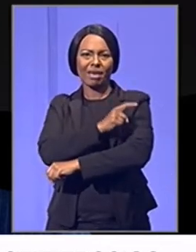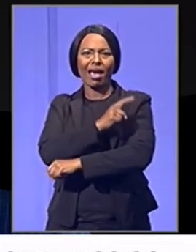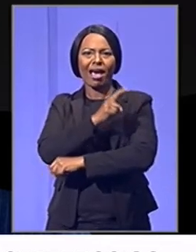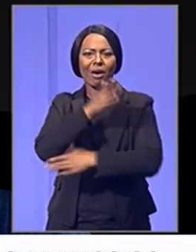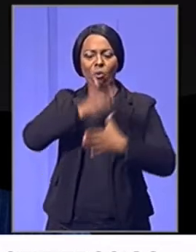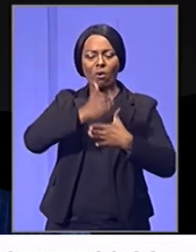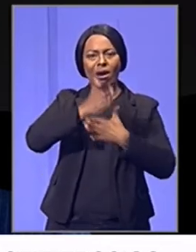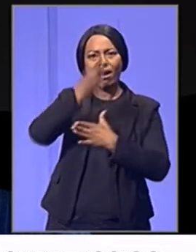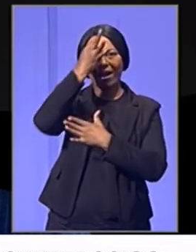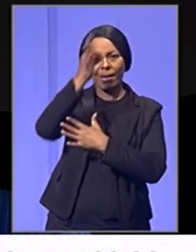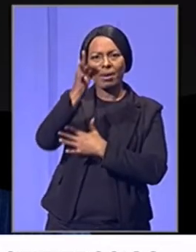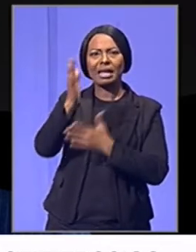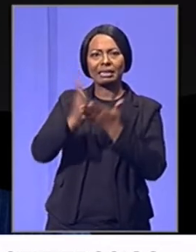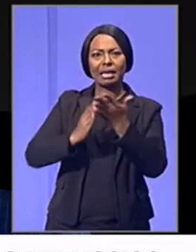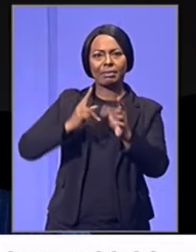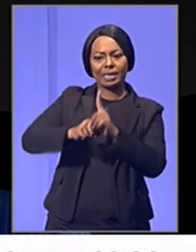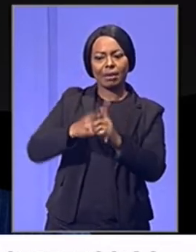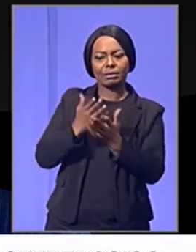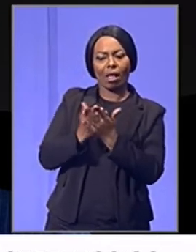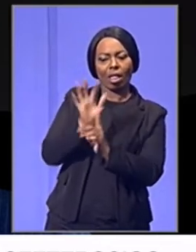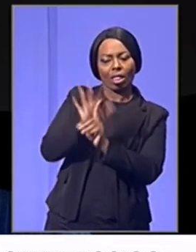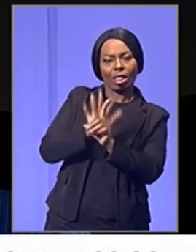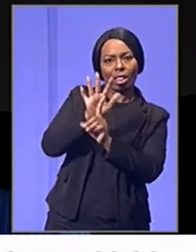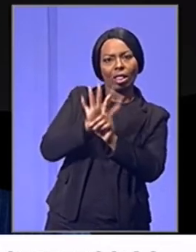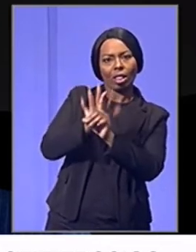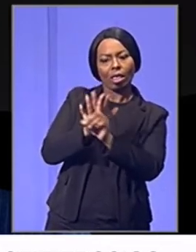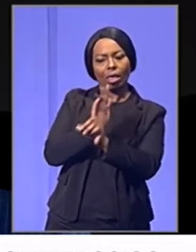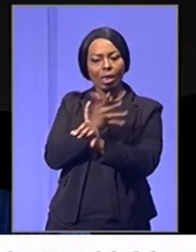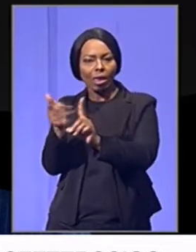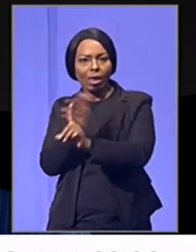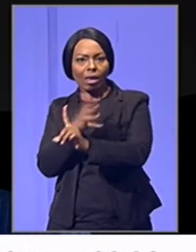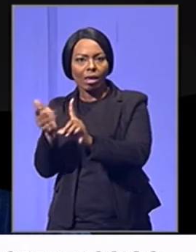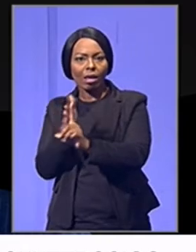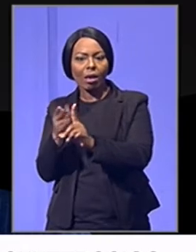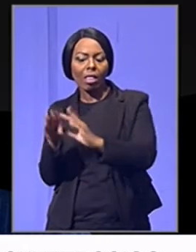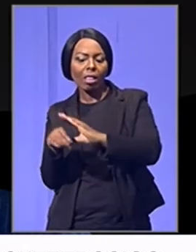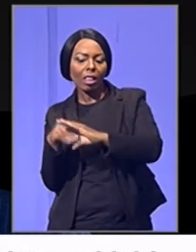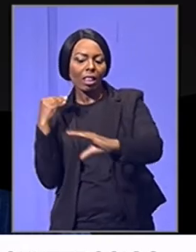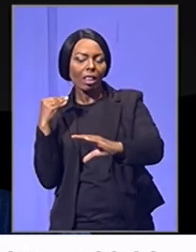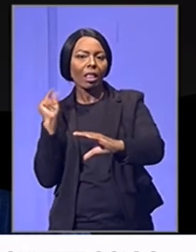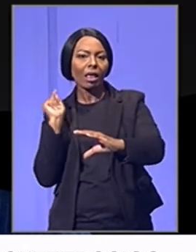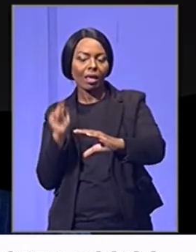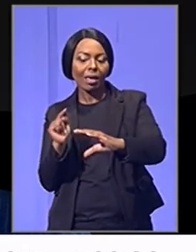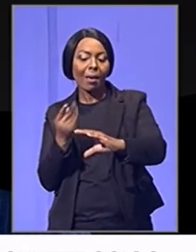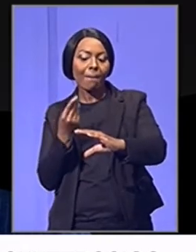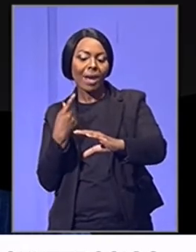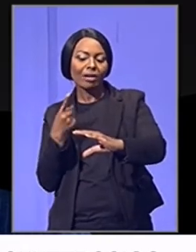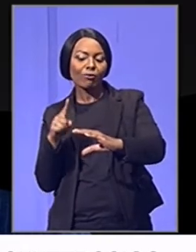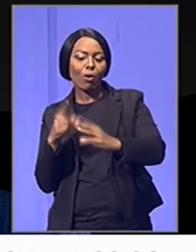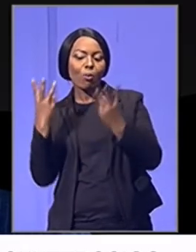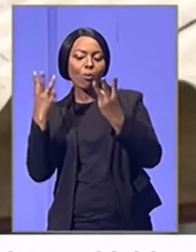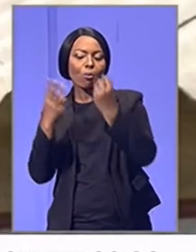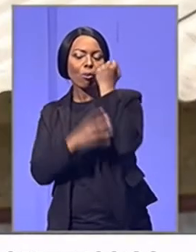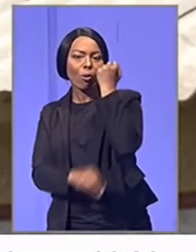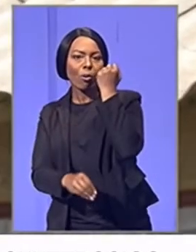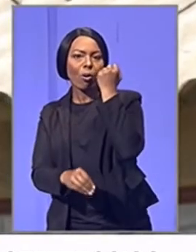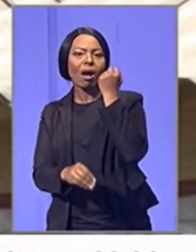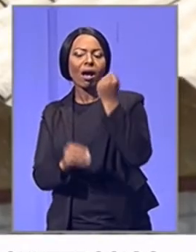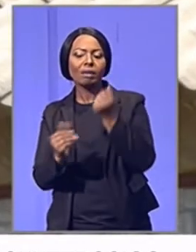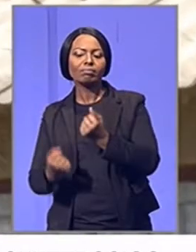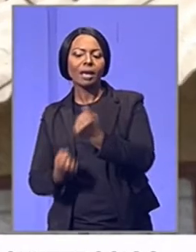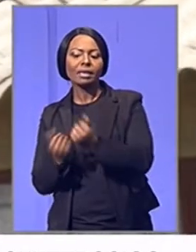these processes so that the money that is meant for the poor has to go to the wrong hands. Go